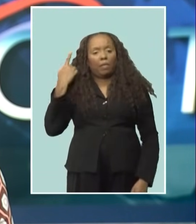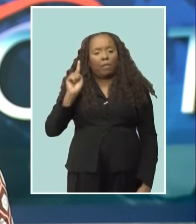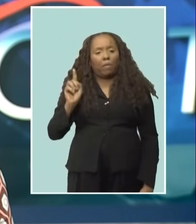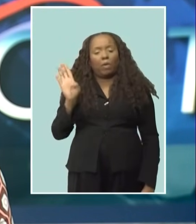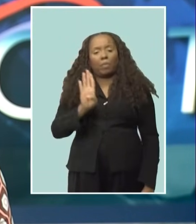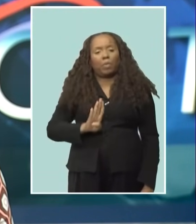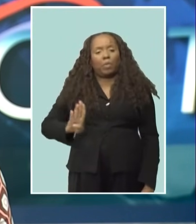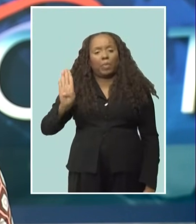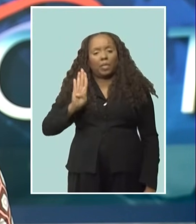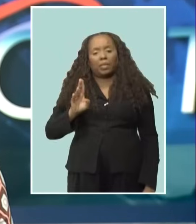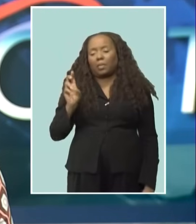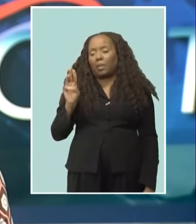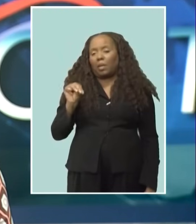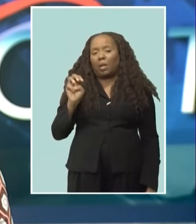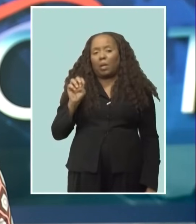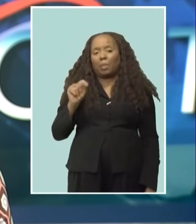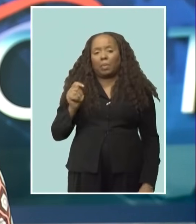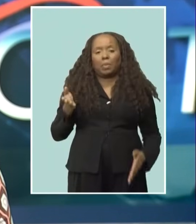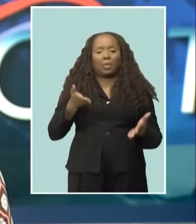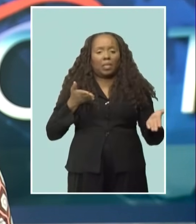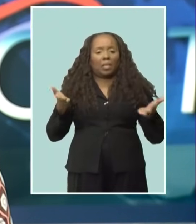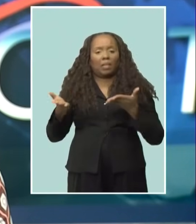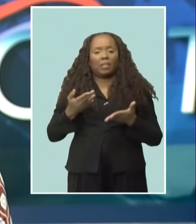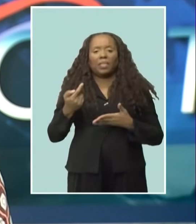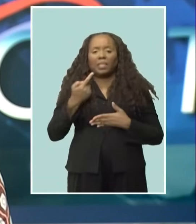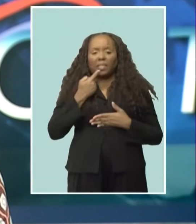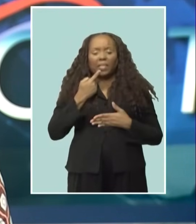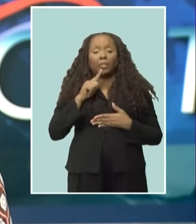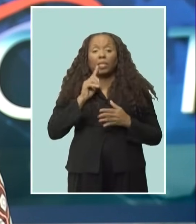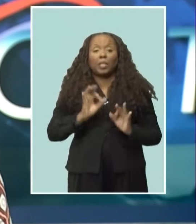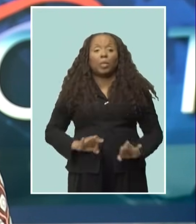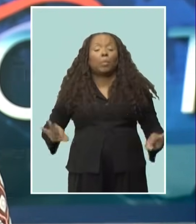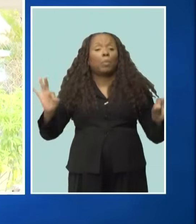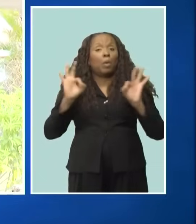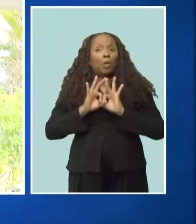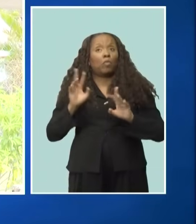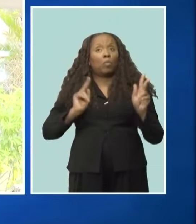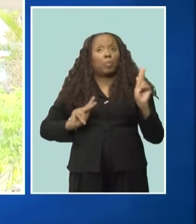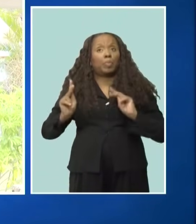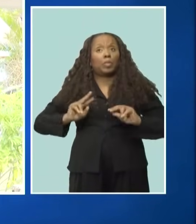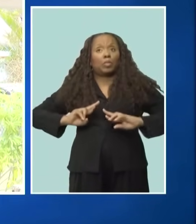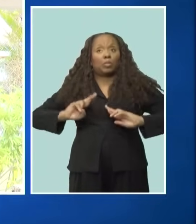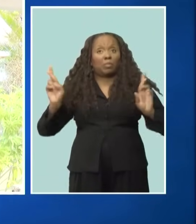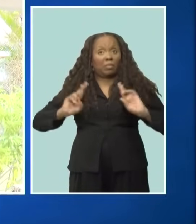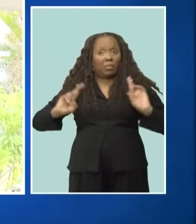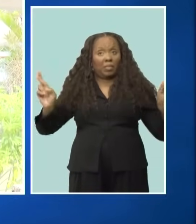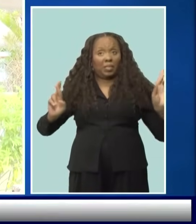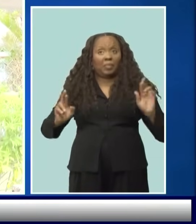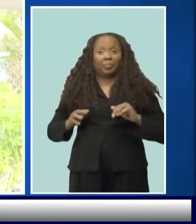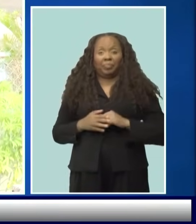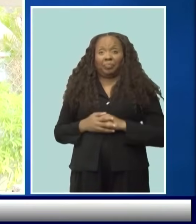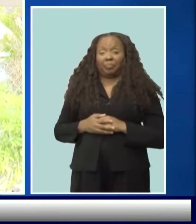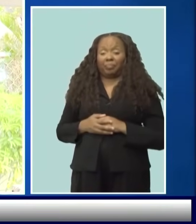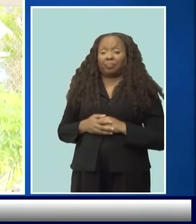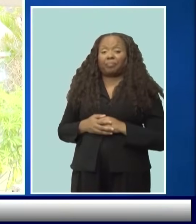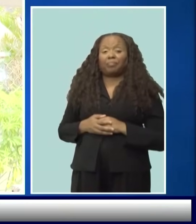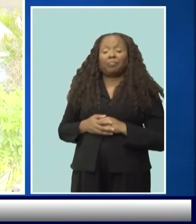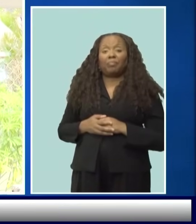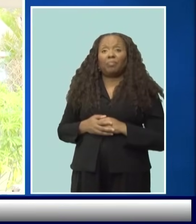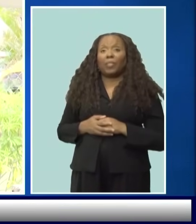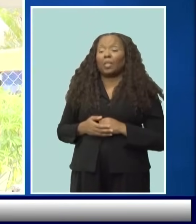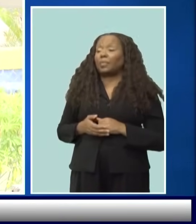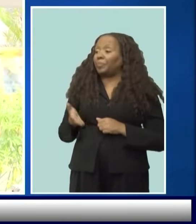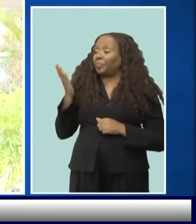Murray, emphasizes the need for preparedness in events of disaster. The individual, the